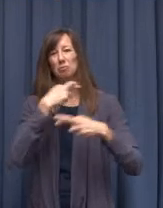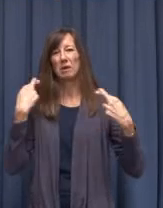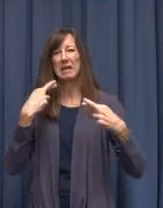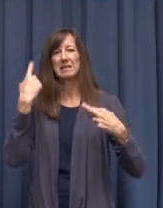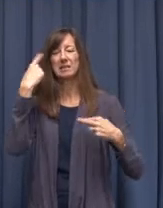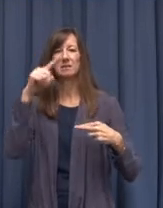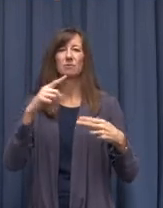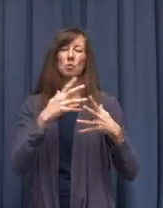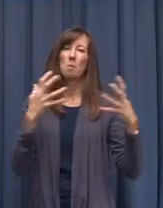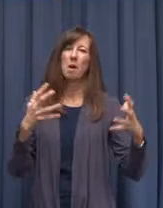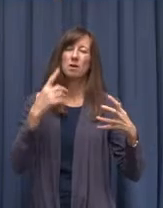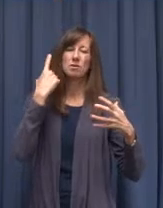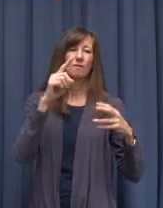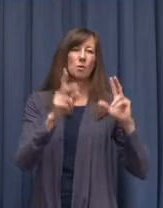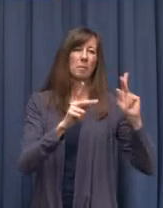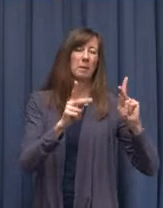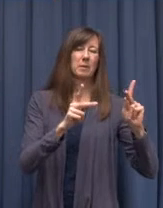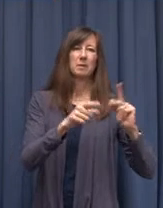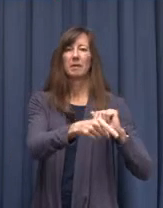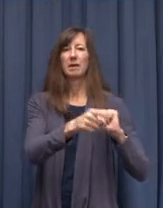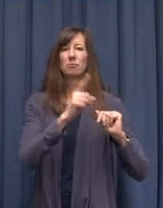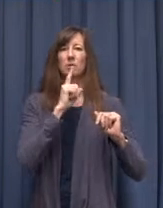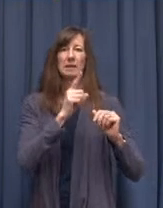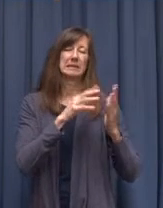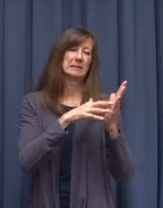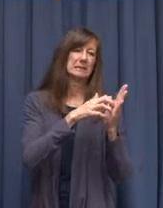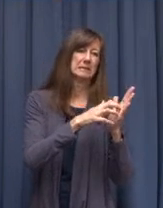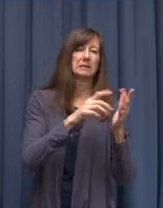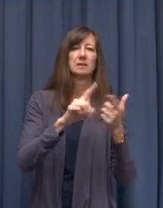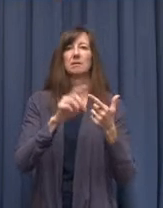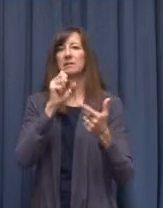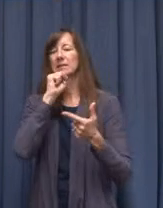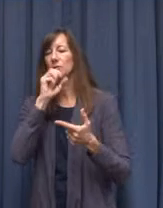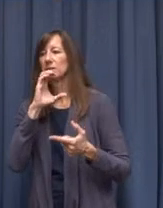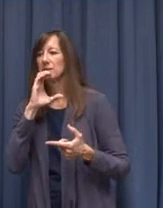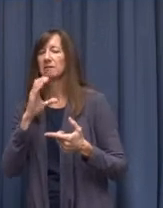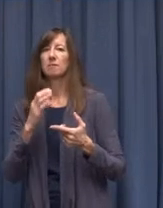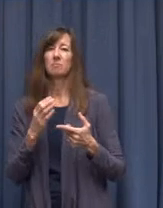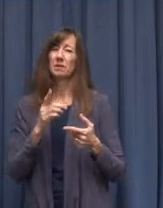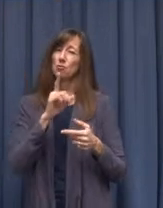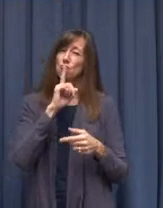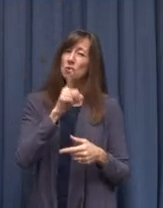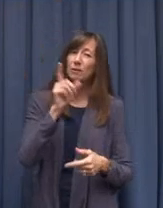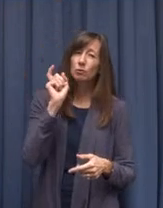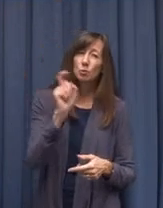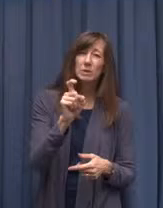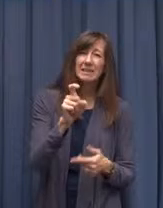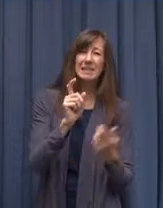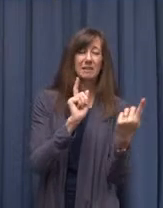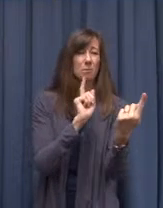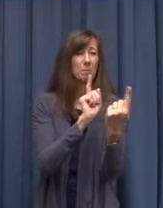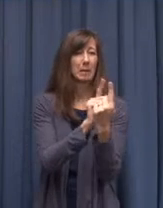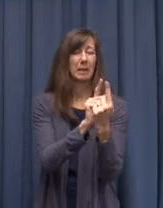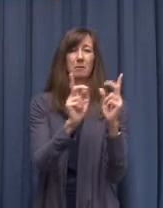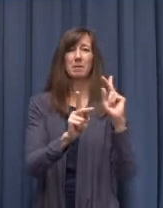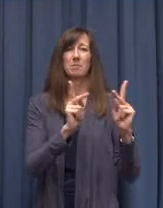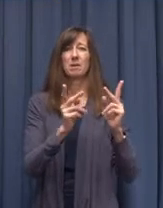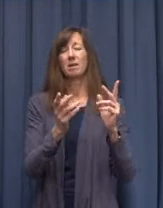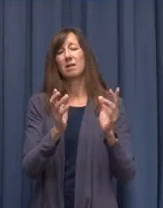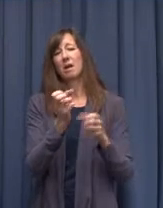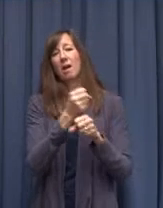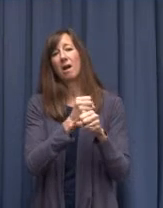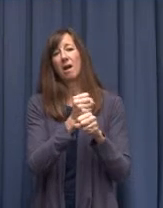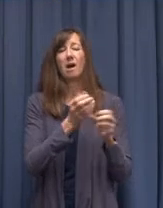really need to go meet that friend for a coffee or a meal? Do you really need to